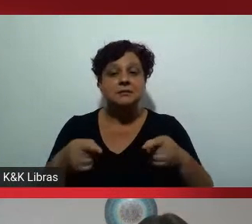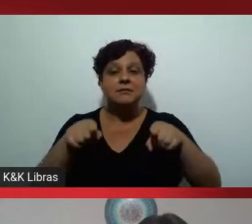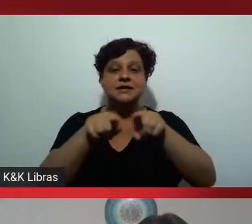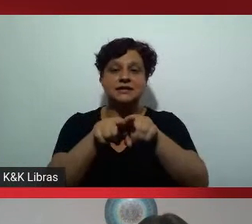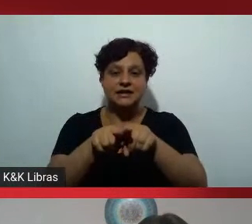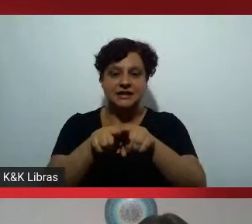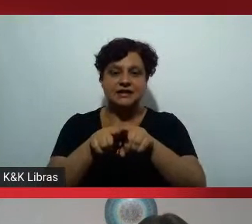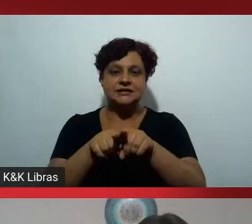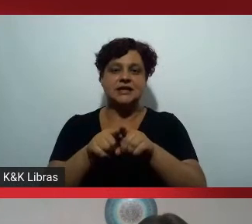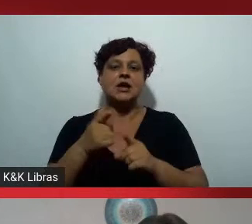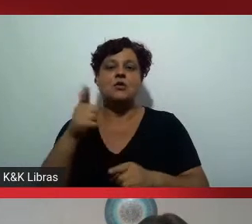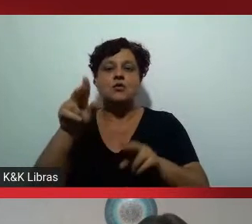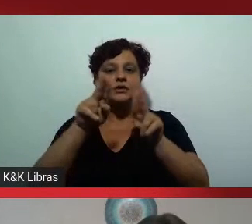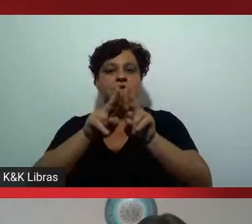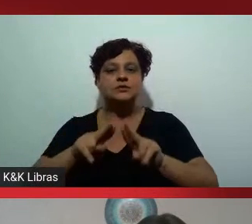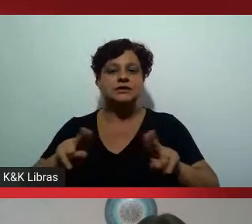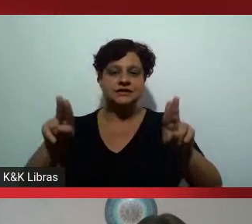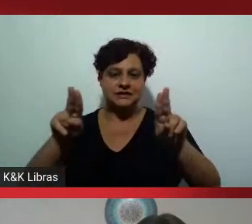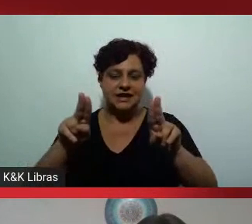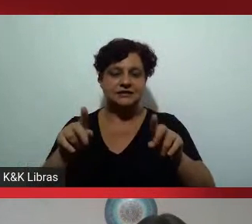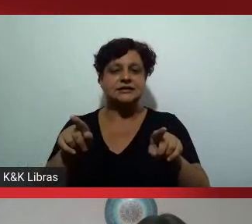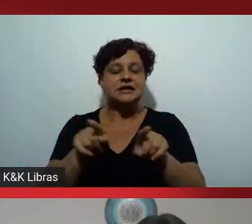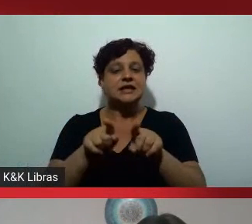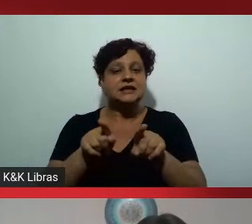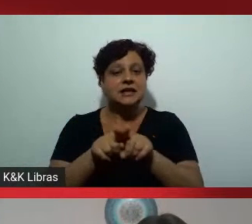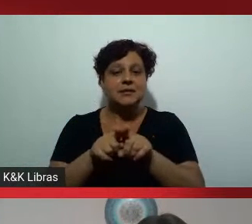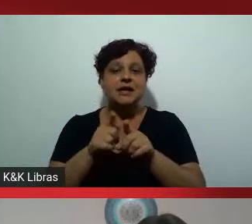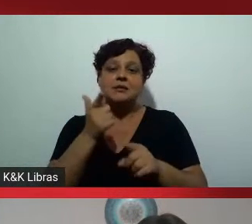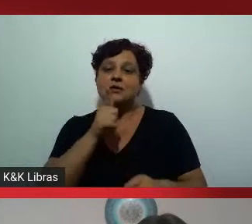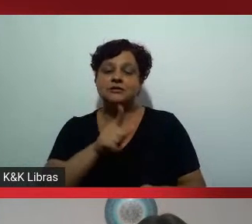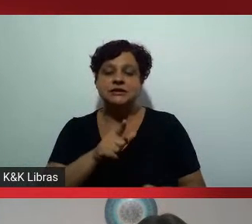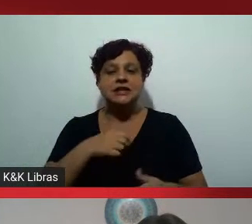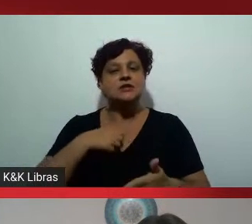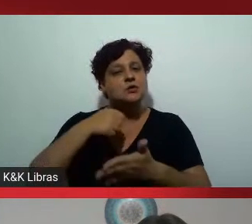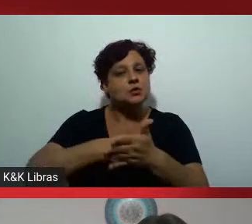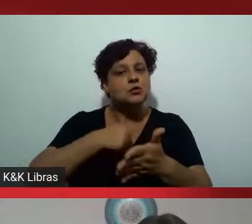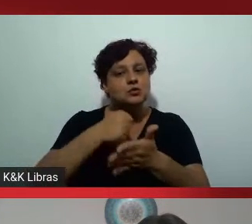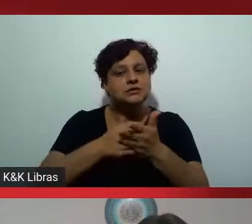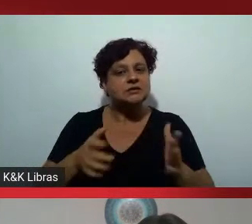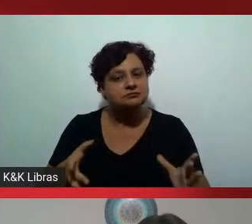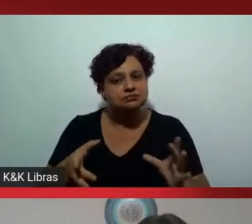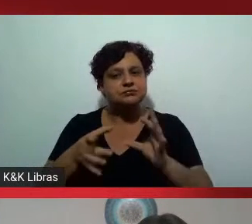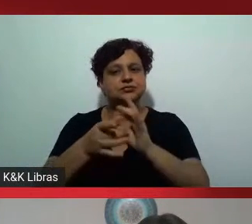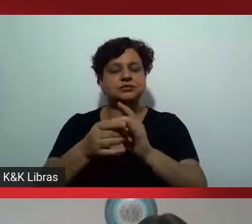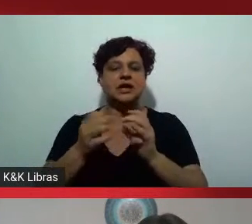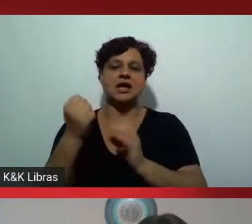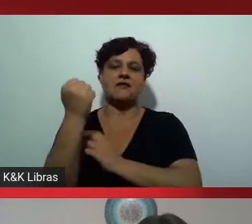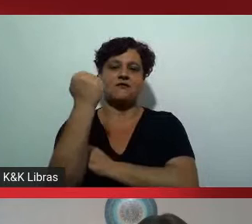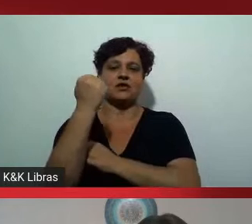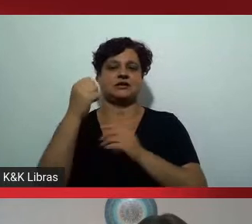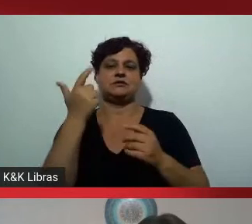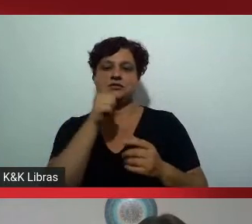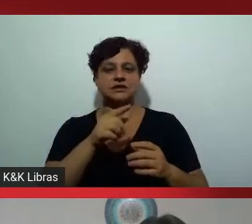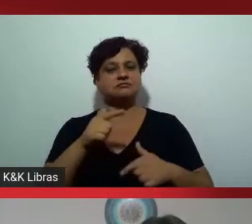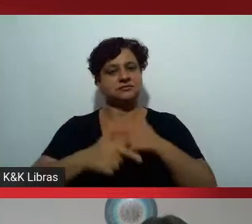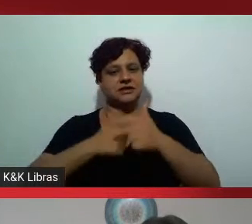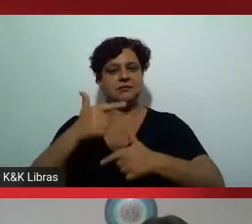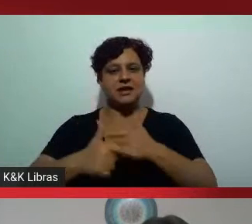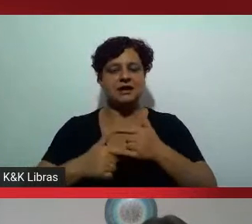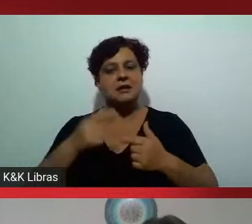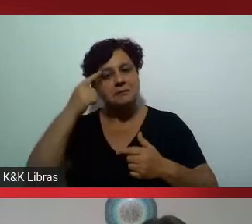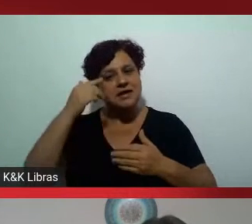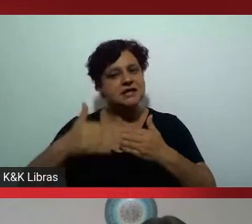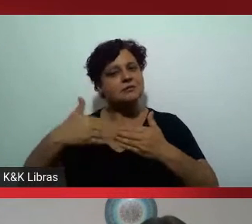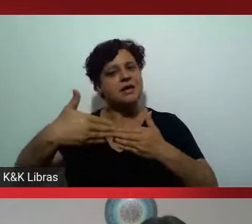so that the workforce changes you know and and and that it's a long-term investment that we all need to make together. Muito